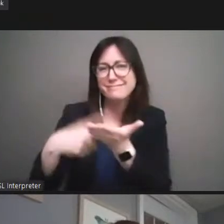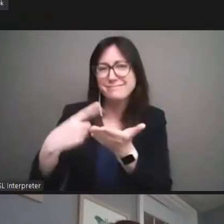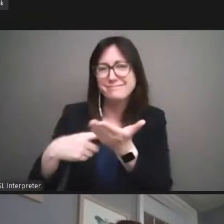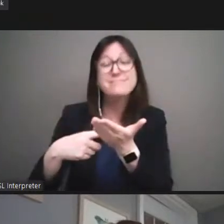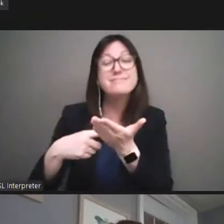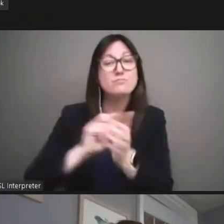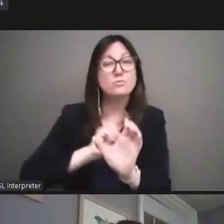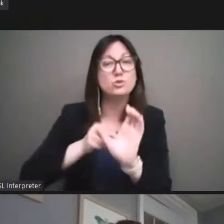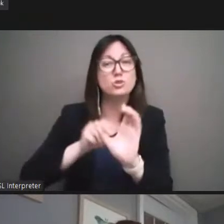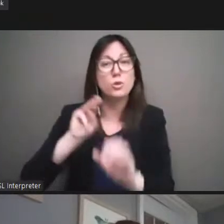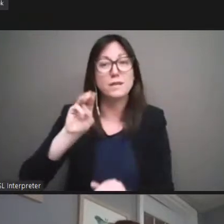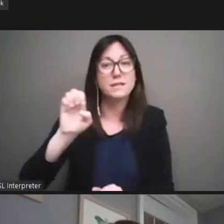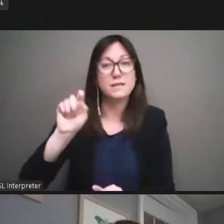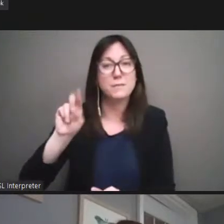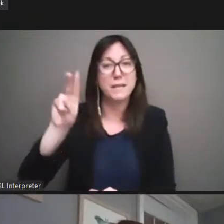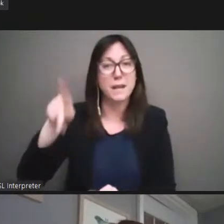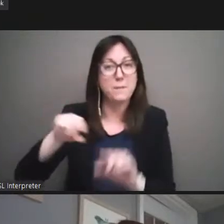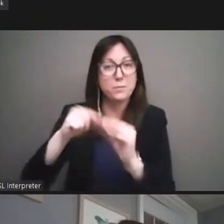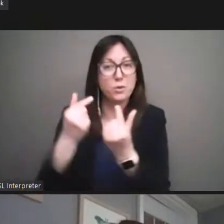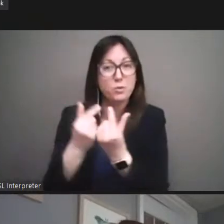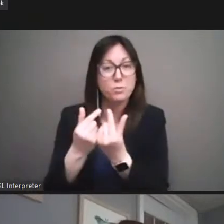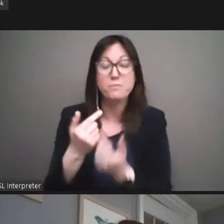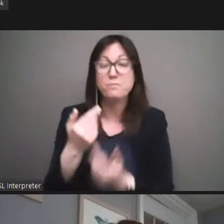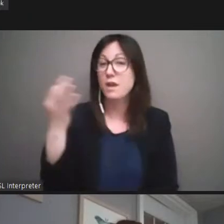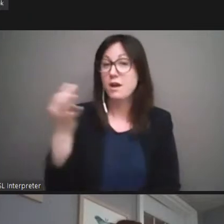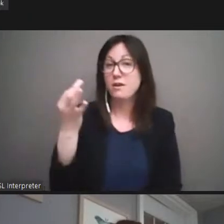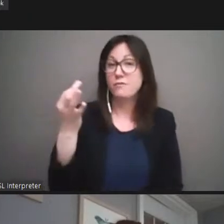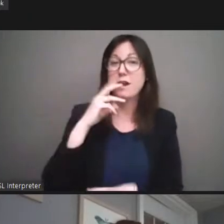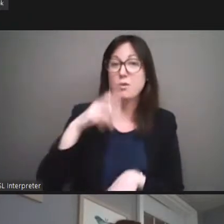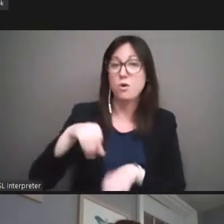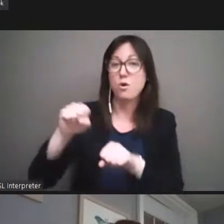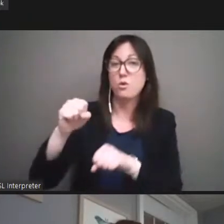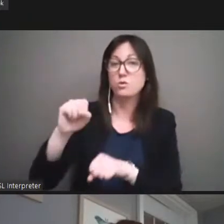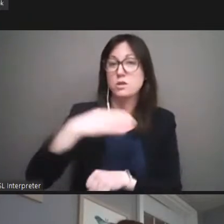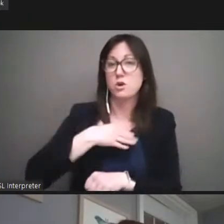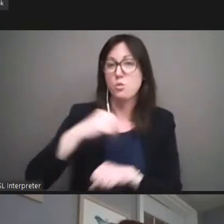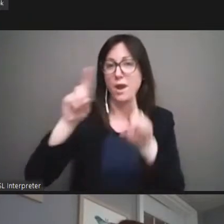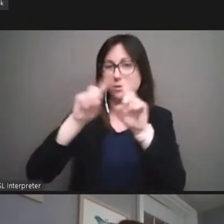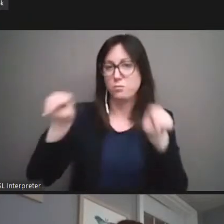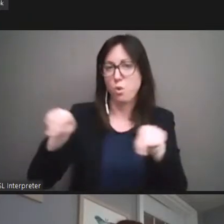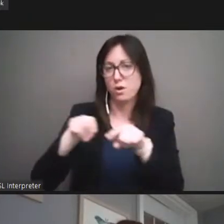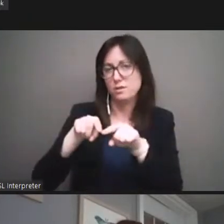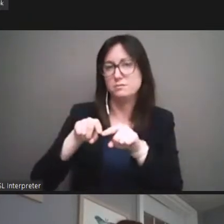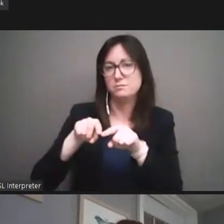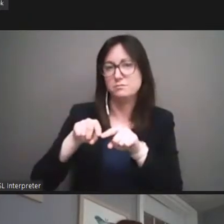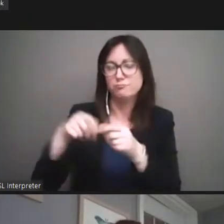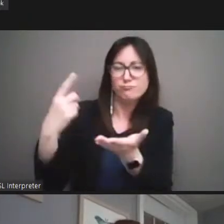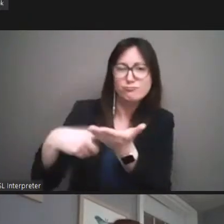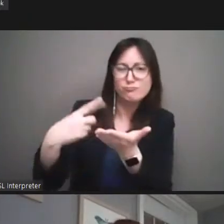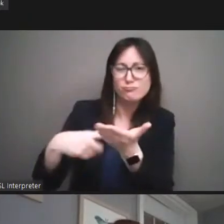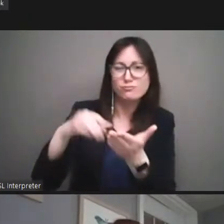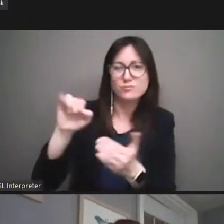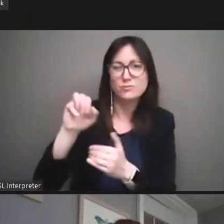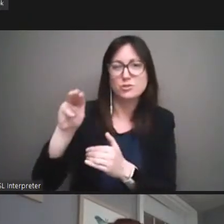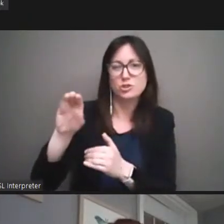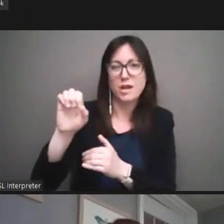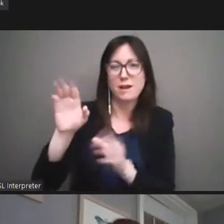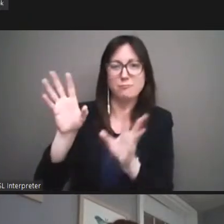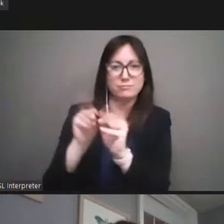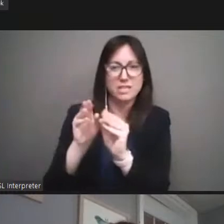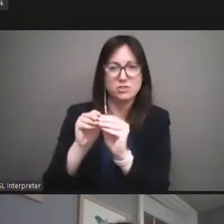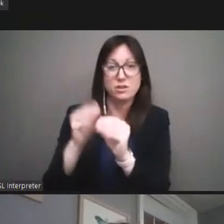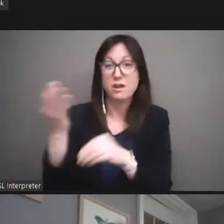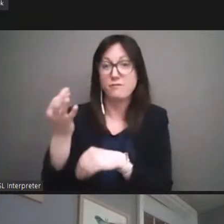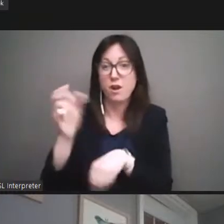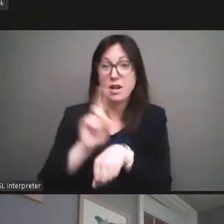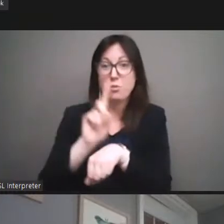group. And on Friday, we're hosting a Whiteboard jam session about this same topic as well. And that's on Friday from 1